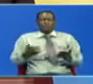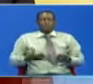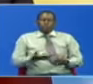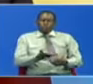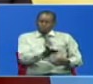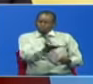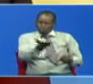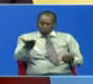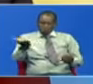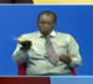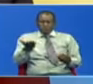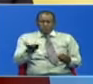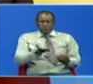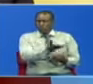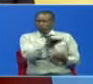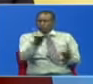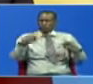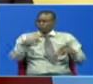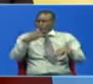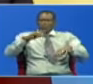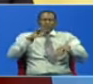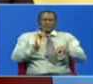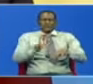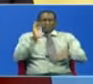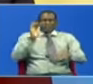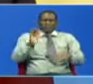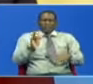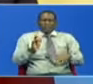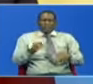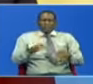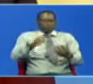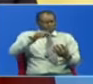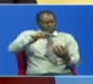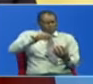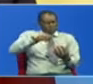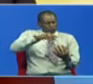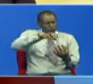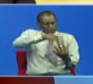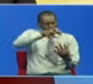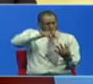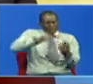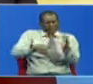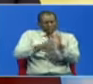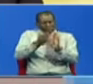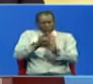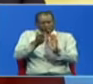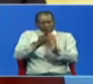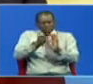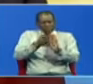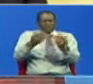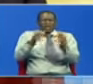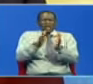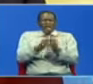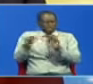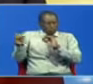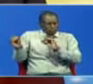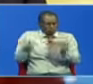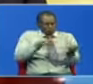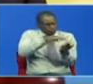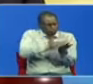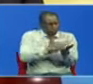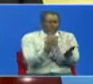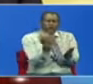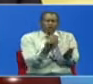who are infected are identified very quickly and are taken into isolation and